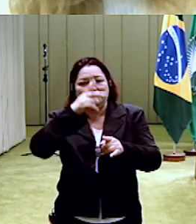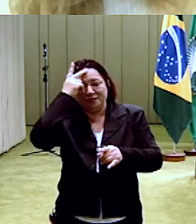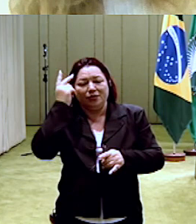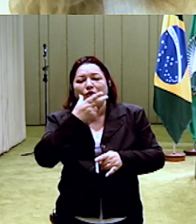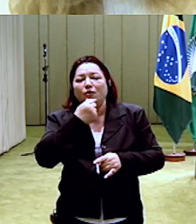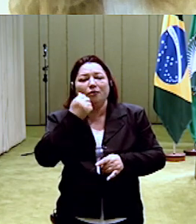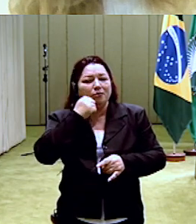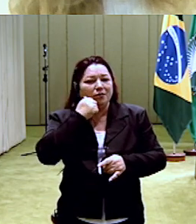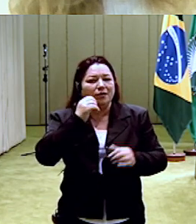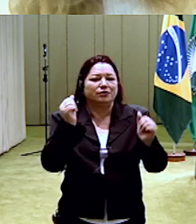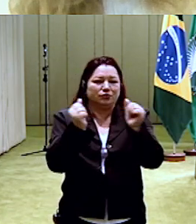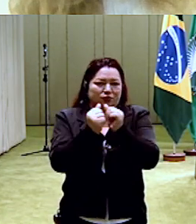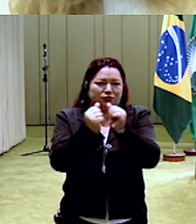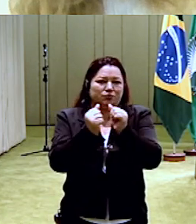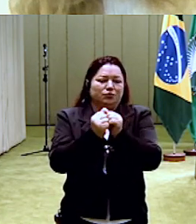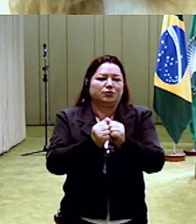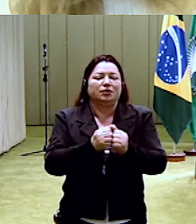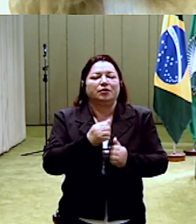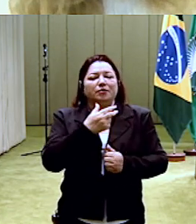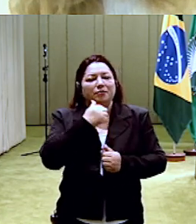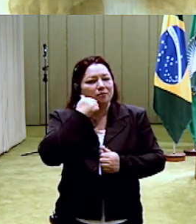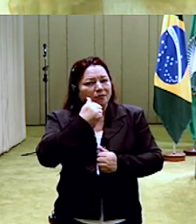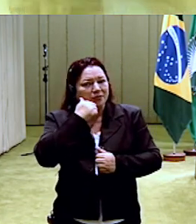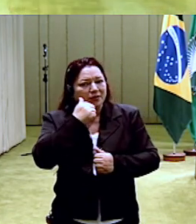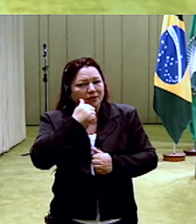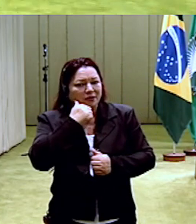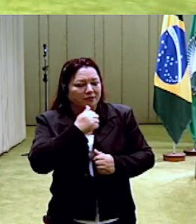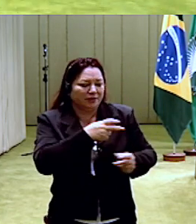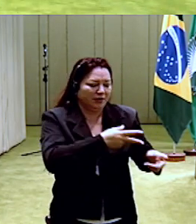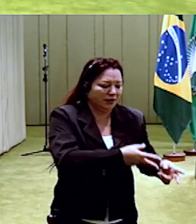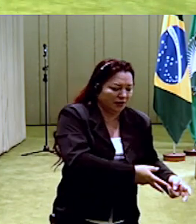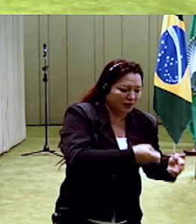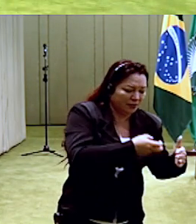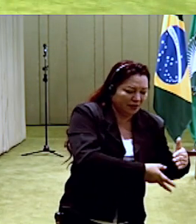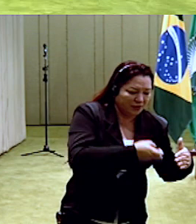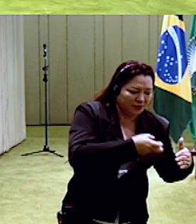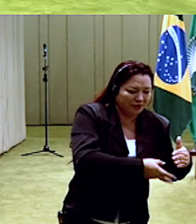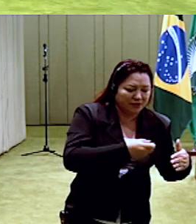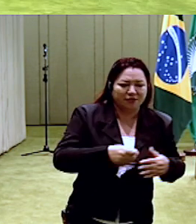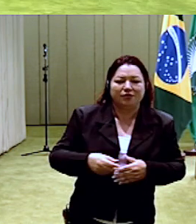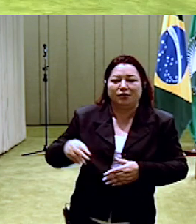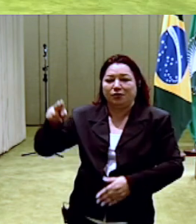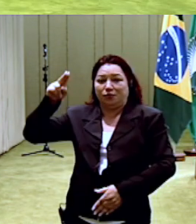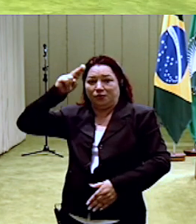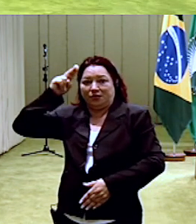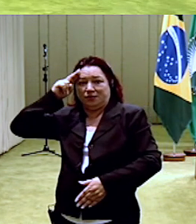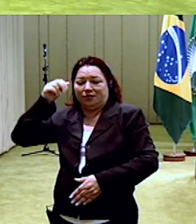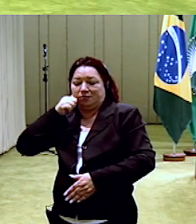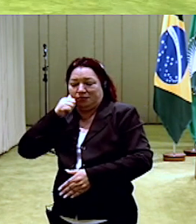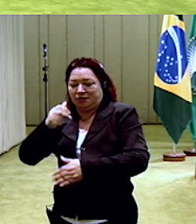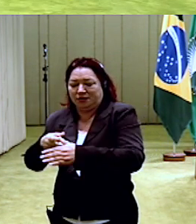meaning you have women in the army, you have women in the mining sector, you have women in other positions,